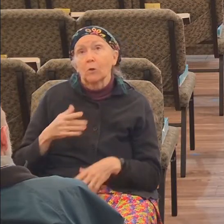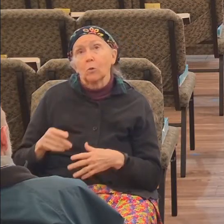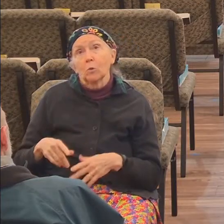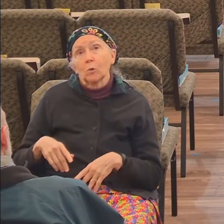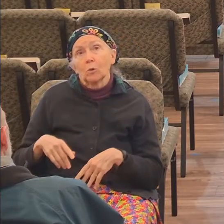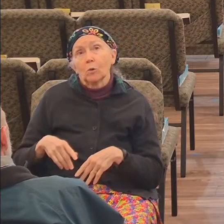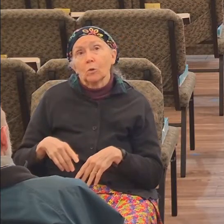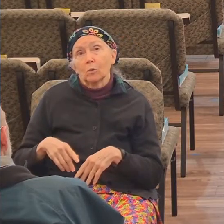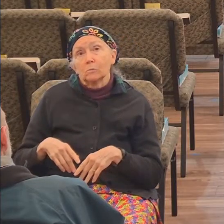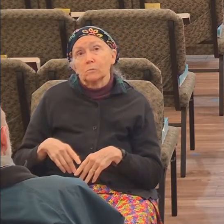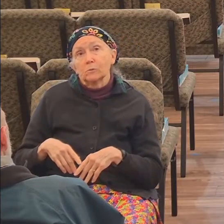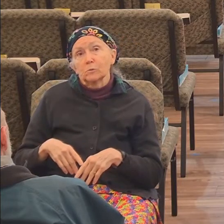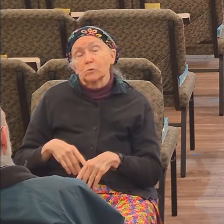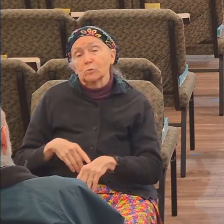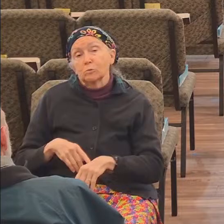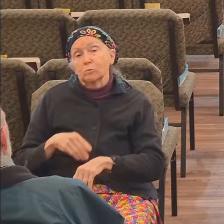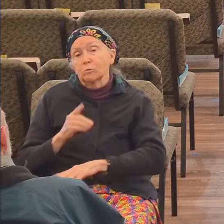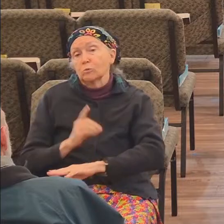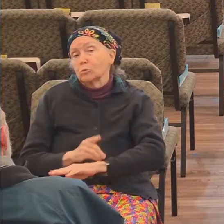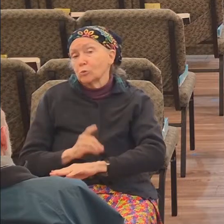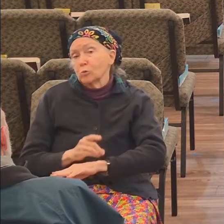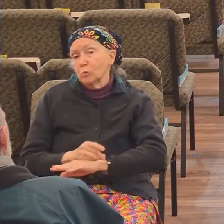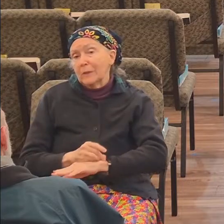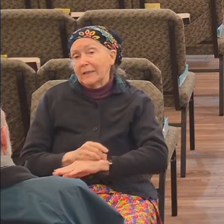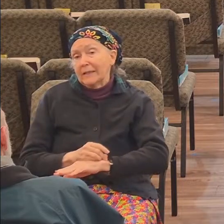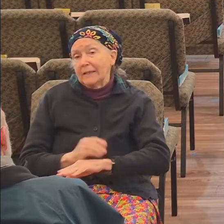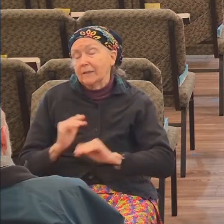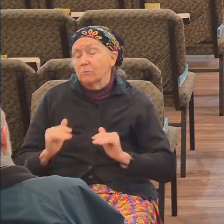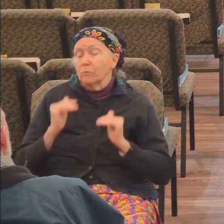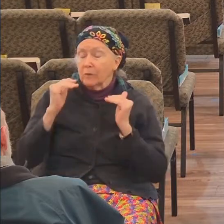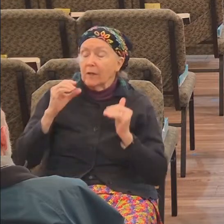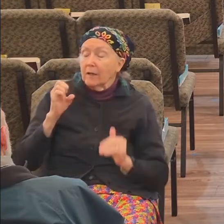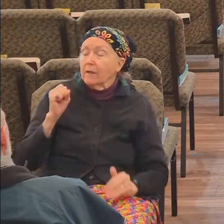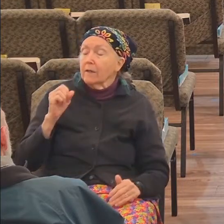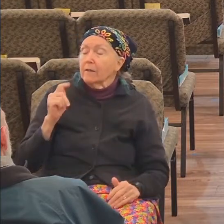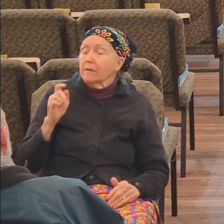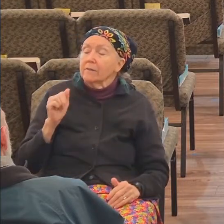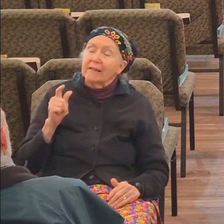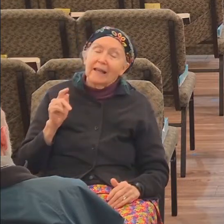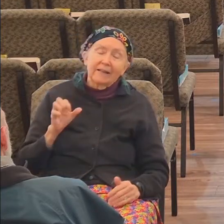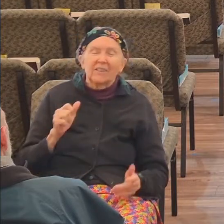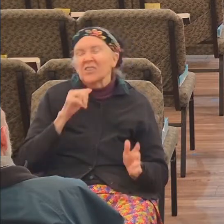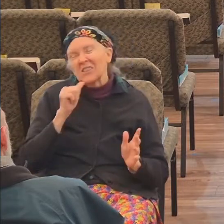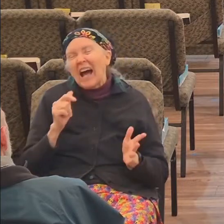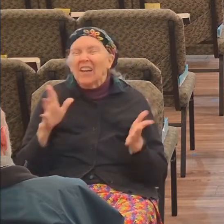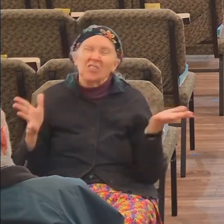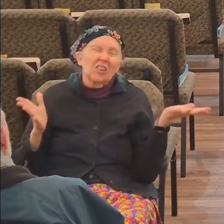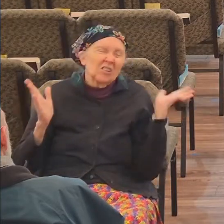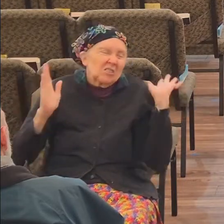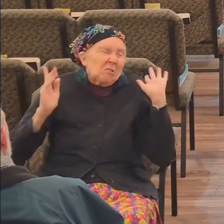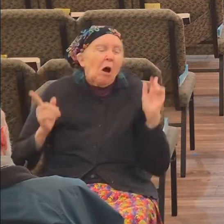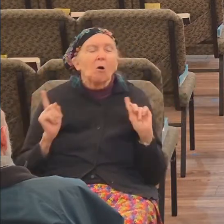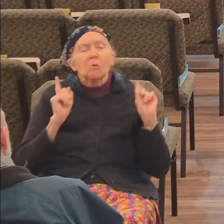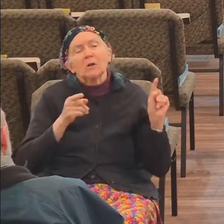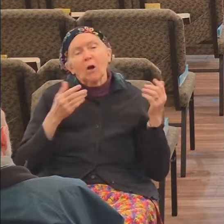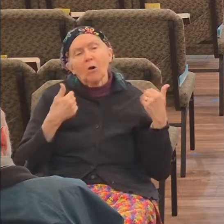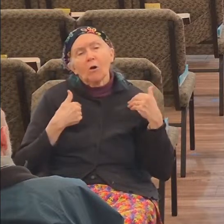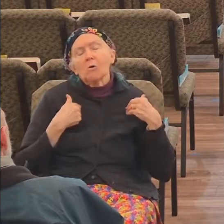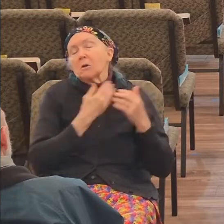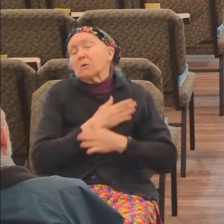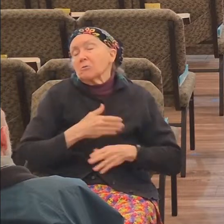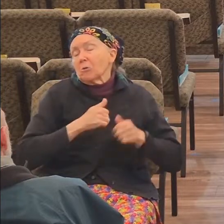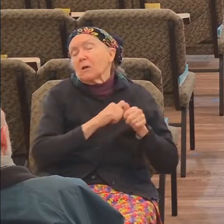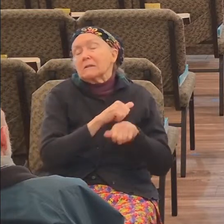obligations and status, and like it's so much more than just, we're going to have a social gathering, we're going to get together, and we're going to, talk and, eat